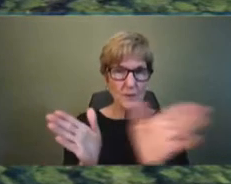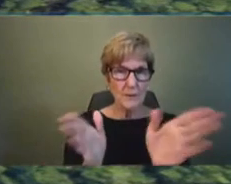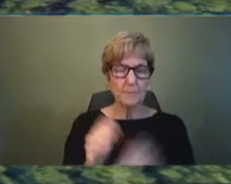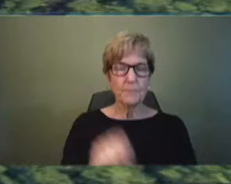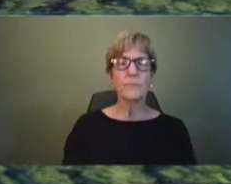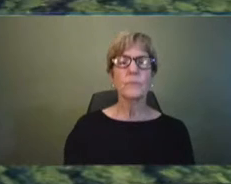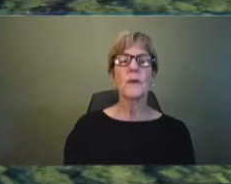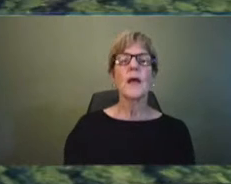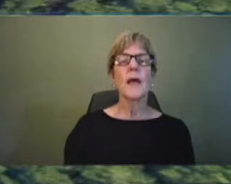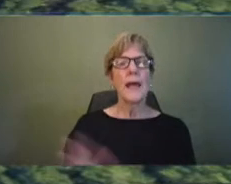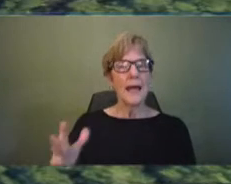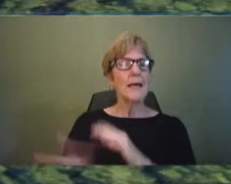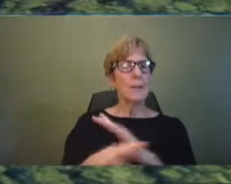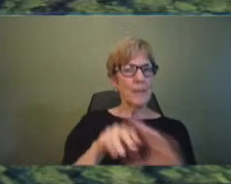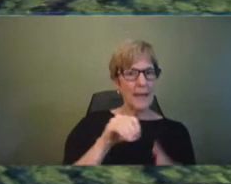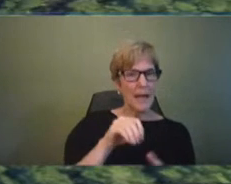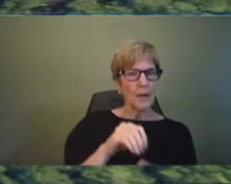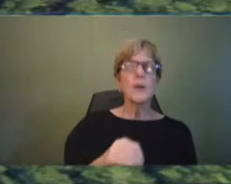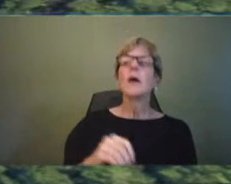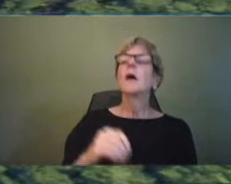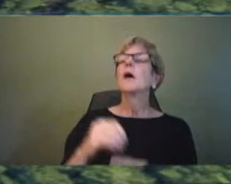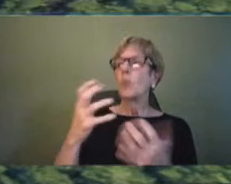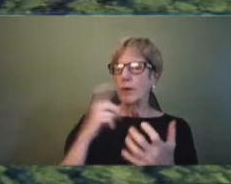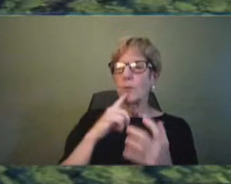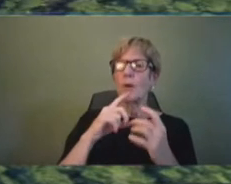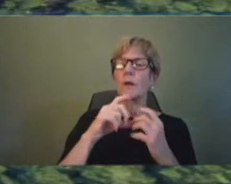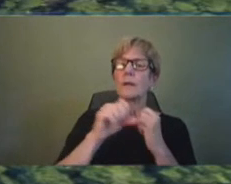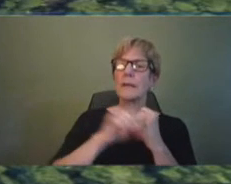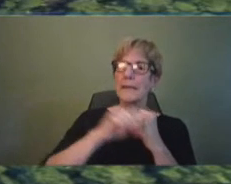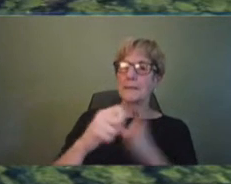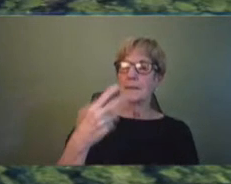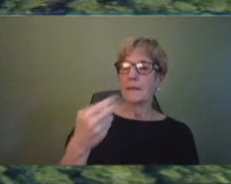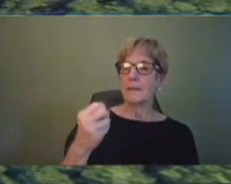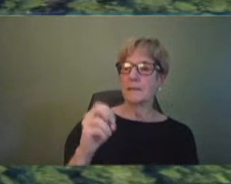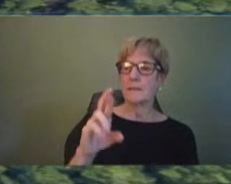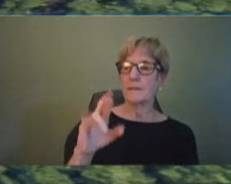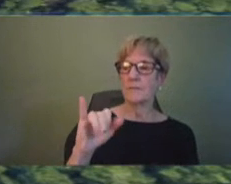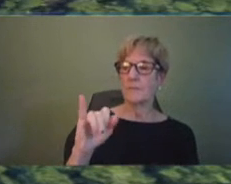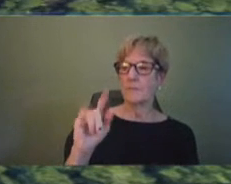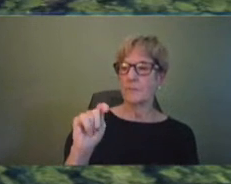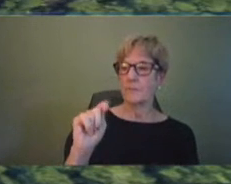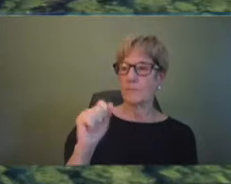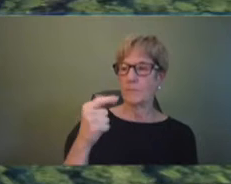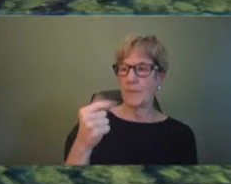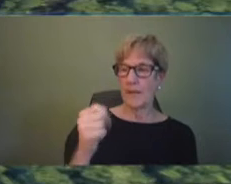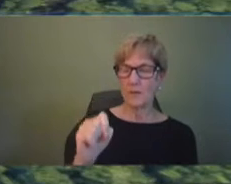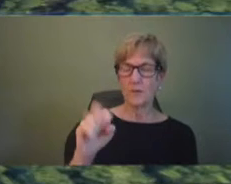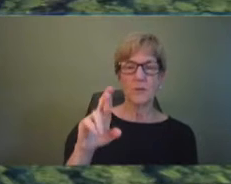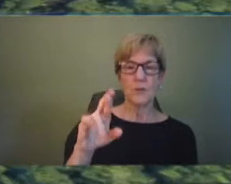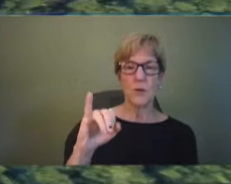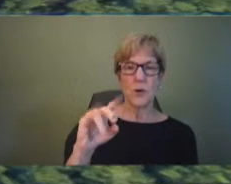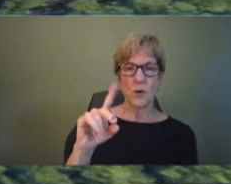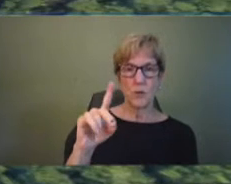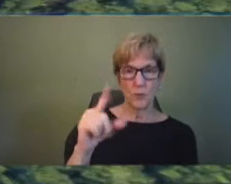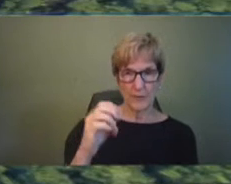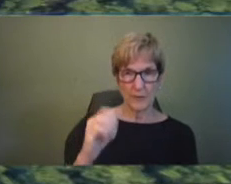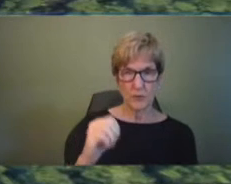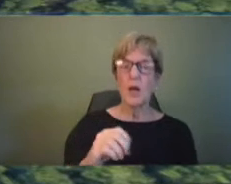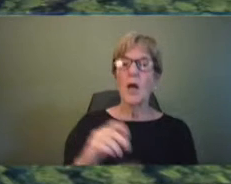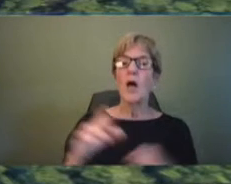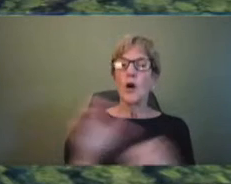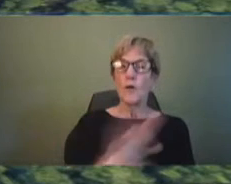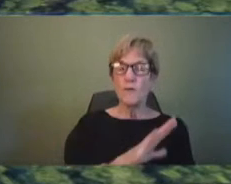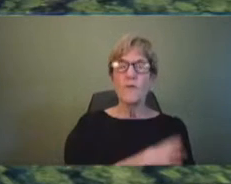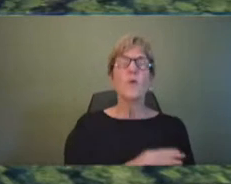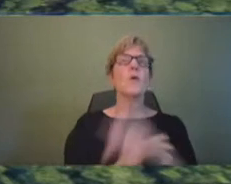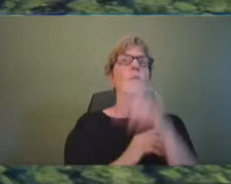going to be working with C do to extend uh Heritage Ridge to perhaps get a full signal there that'll be working with VC do